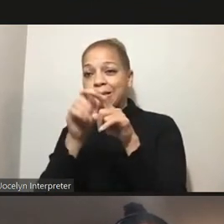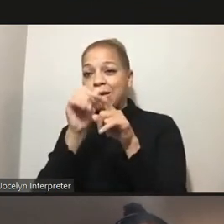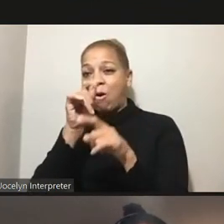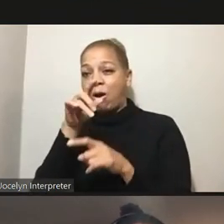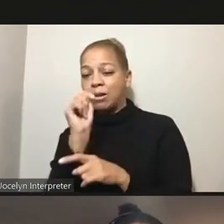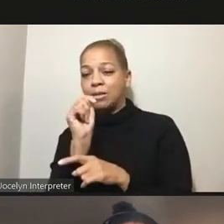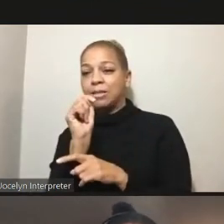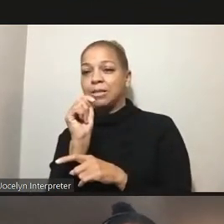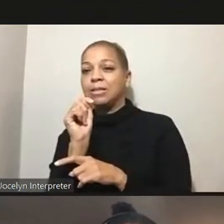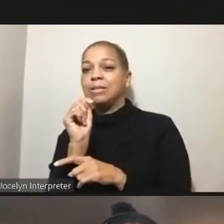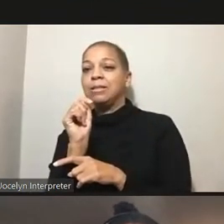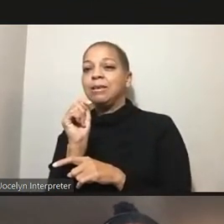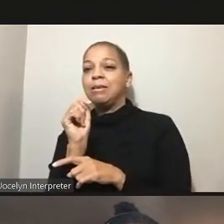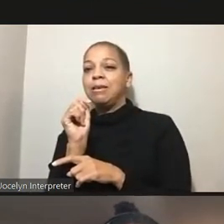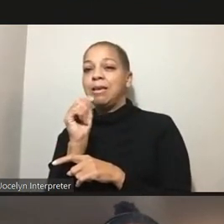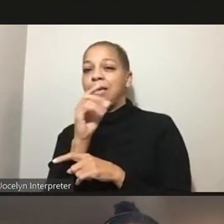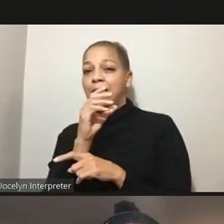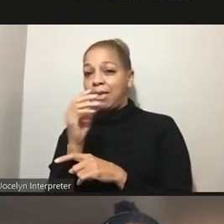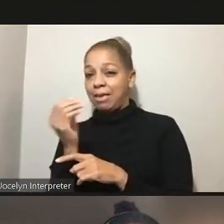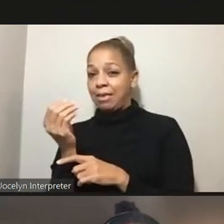and as